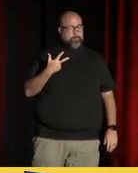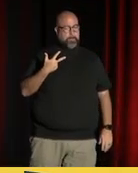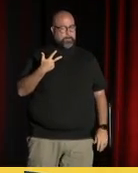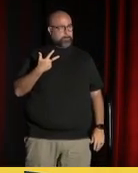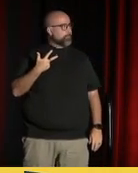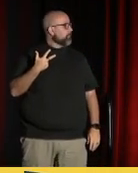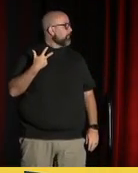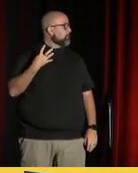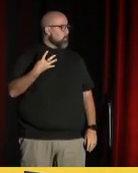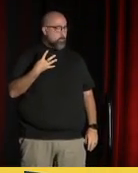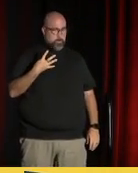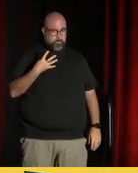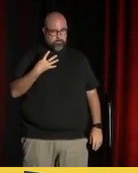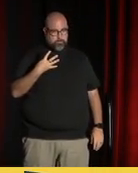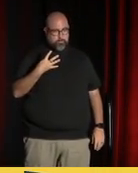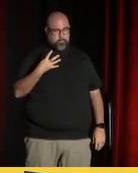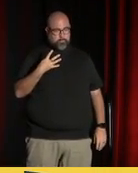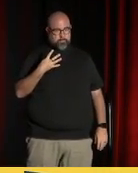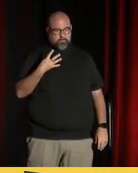4,